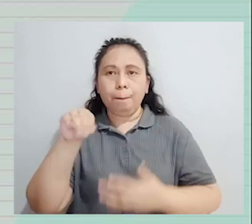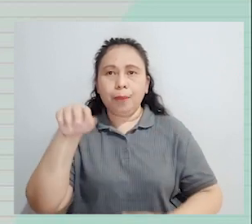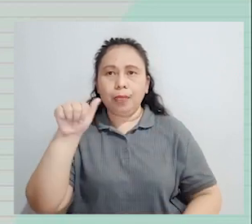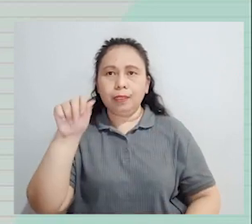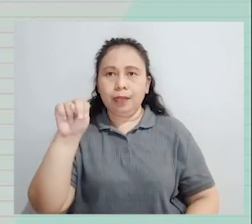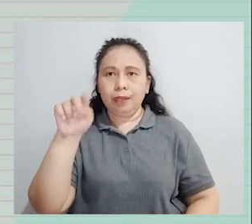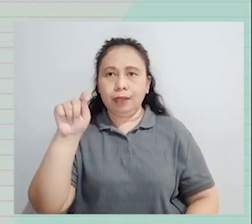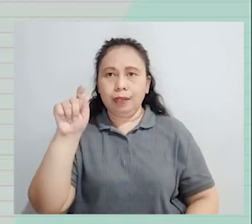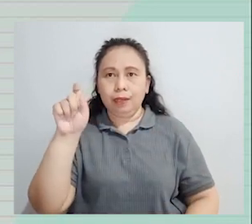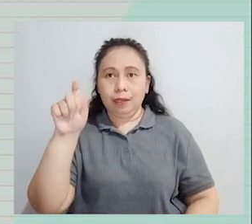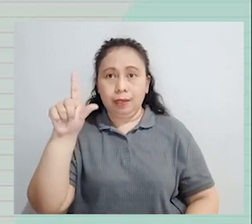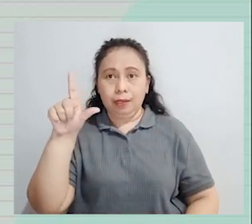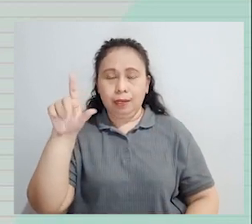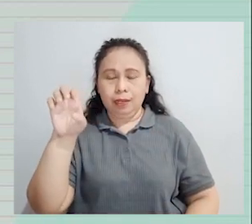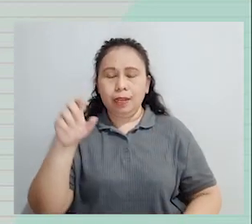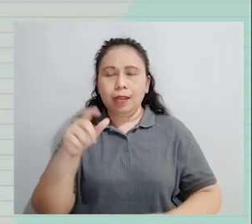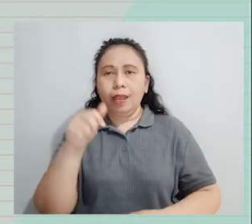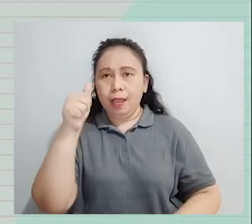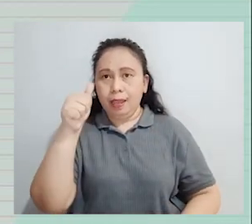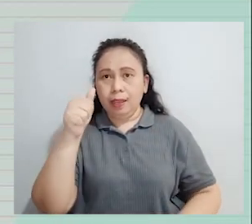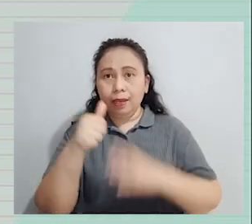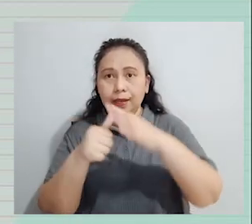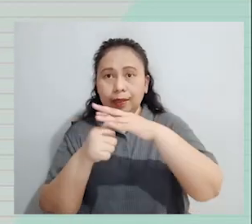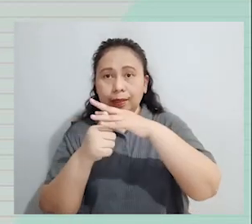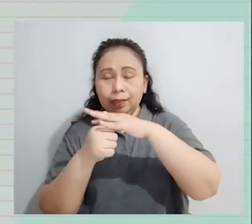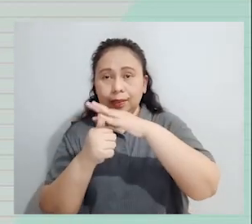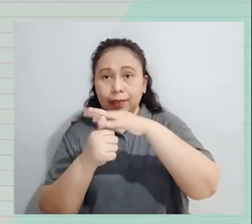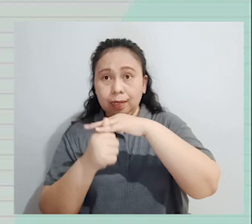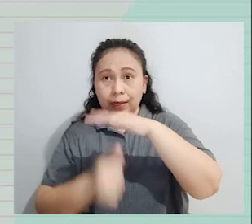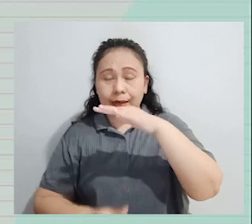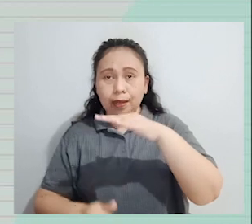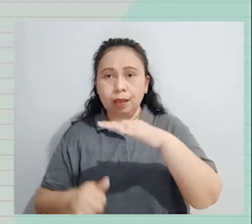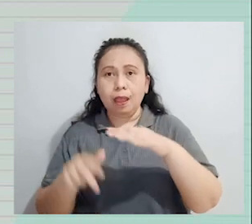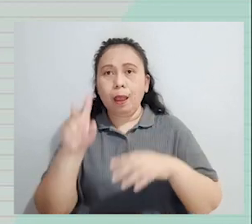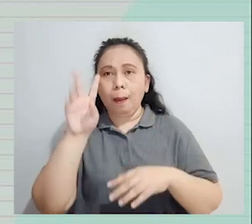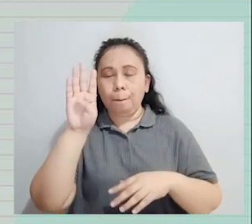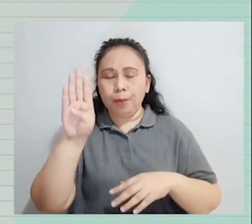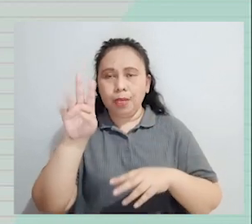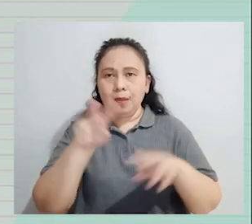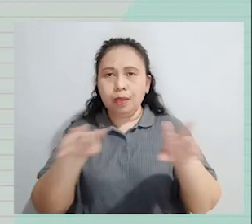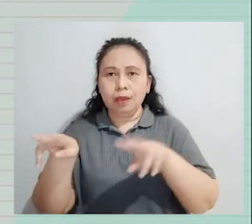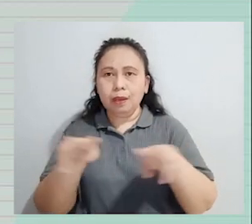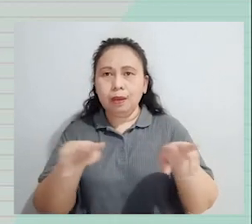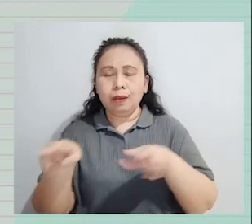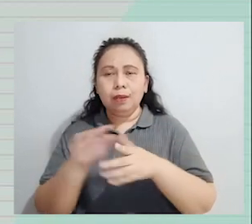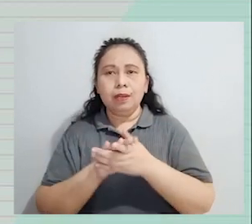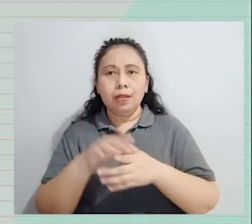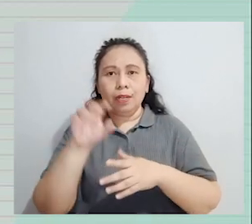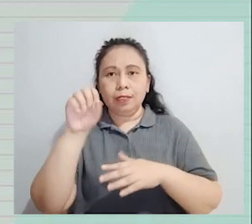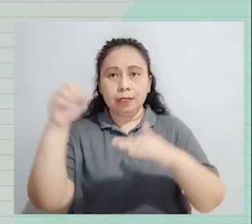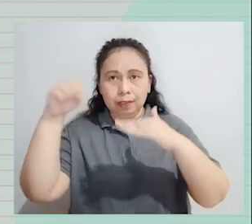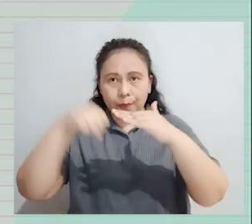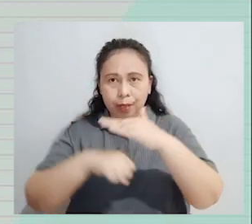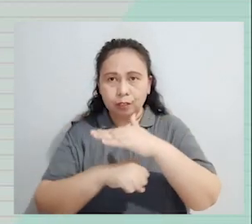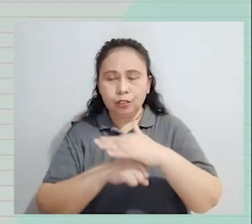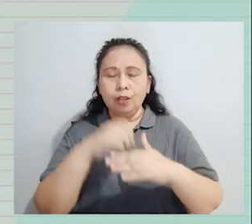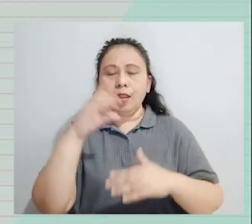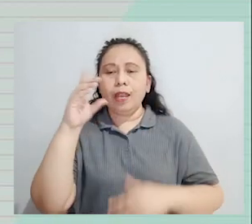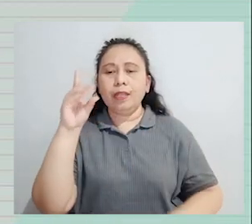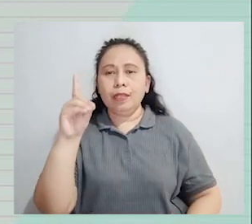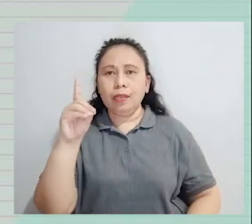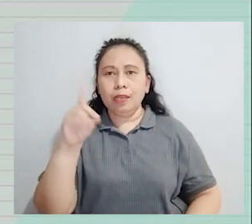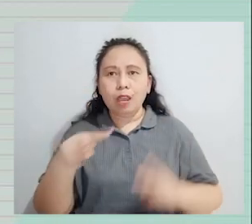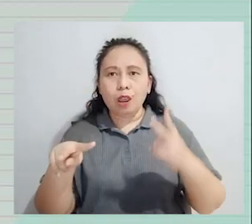A. Sinking. B. Seismicity. C. Subduction. And